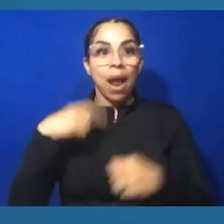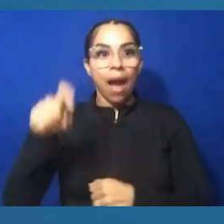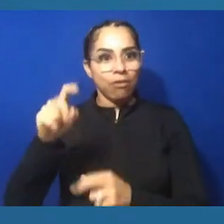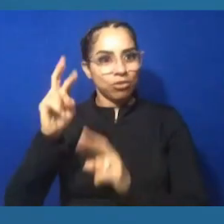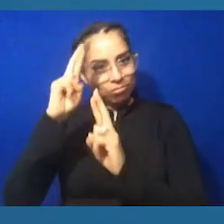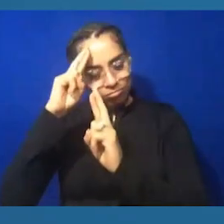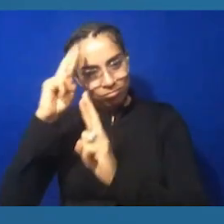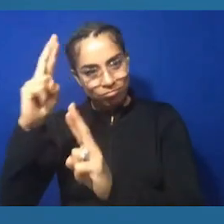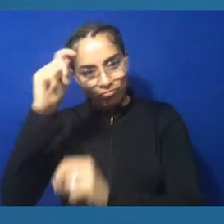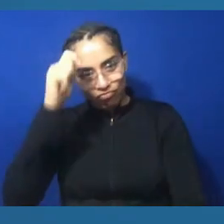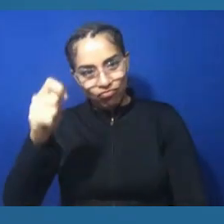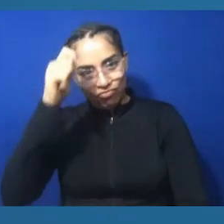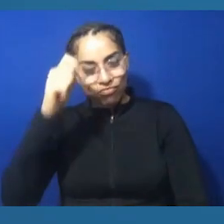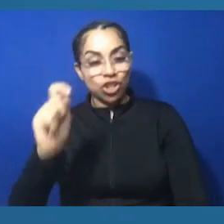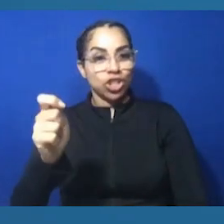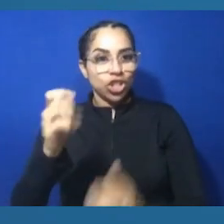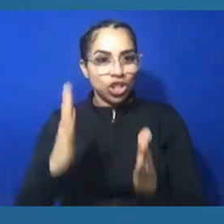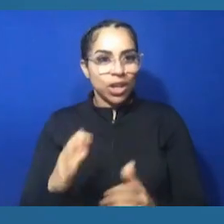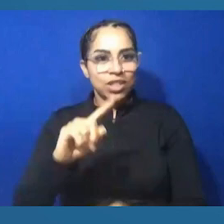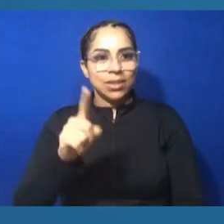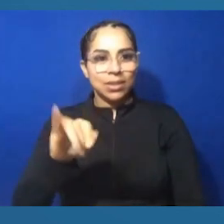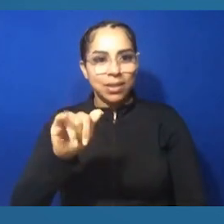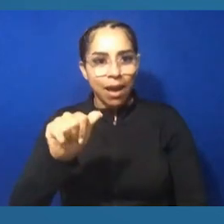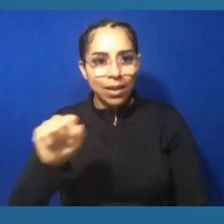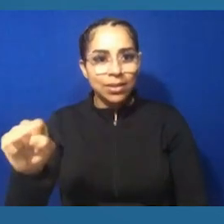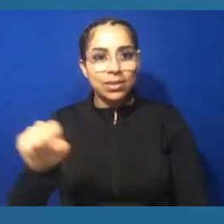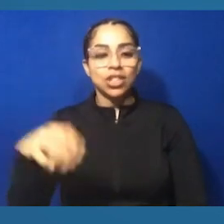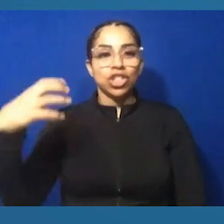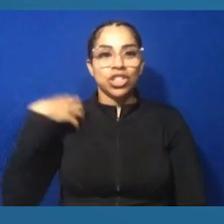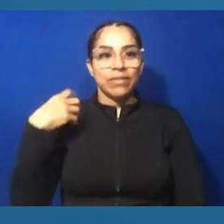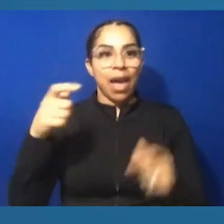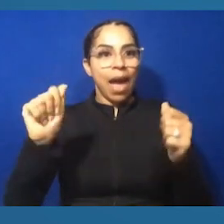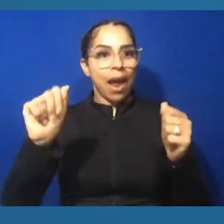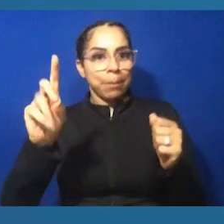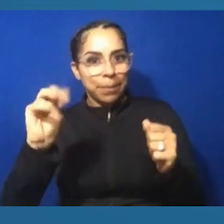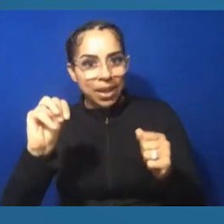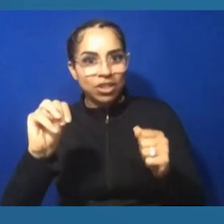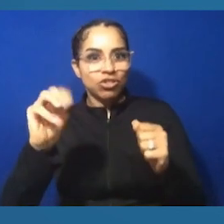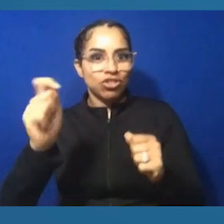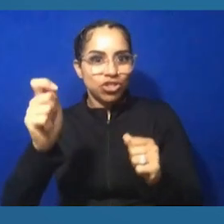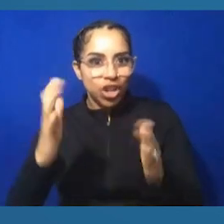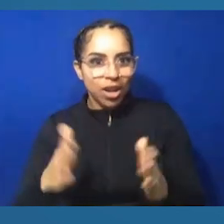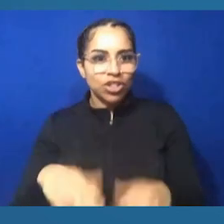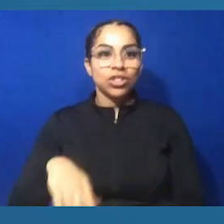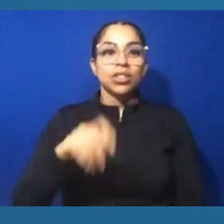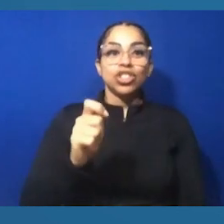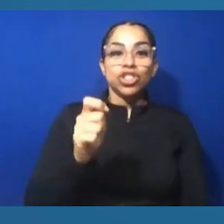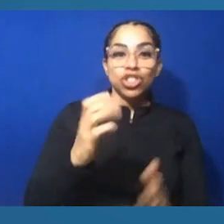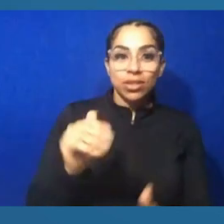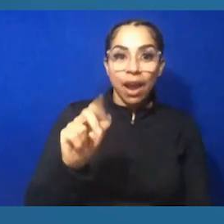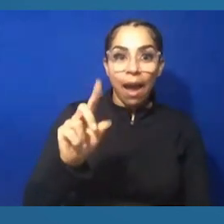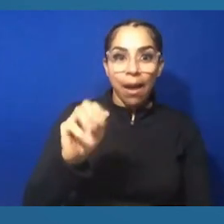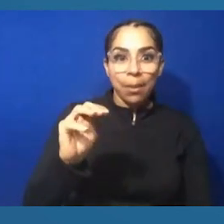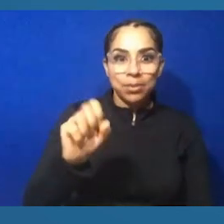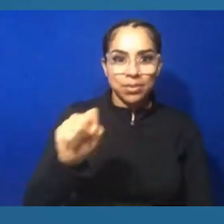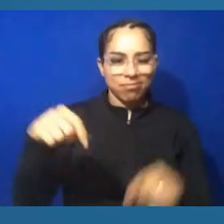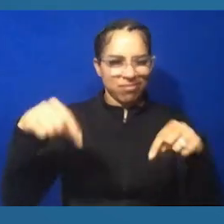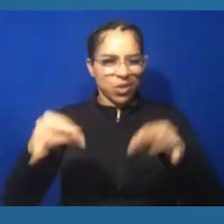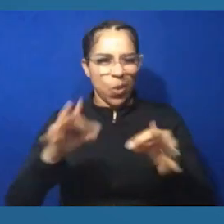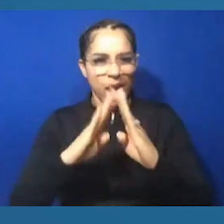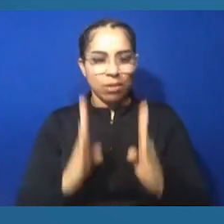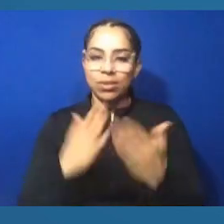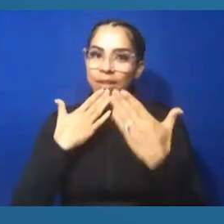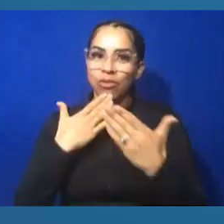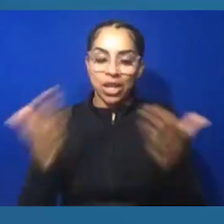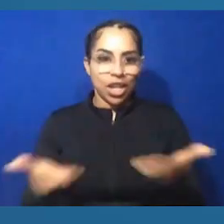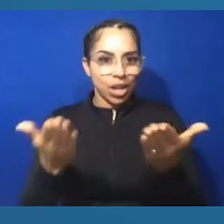judge, Judge Adams, who's in charge of this courthouse. Thank you so much for allowing us here. At the end of the day, we DAs know we have to appear before the judges,